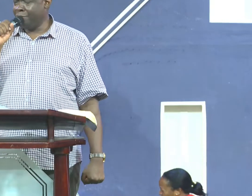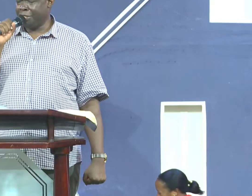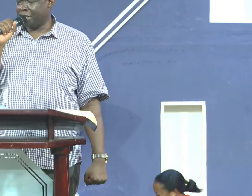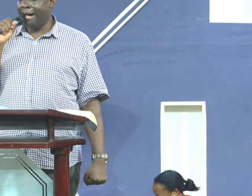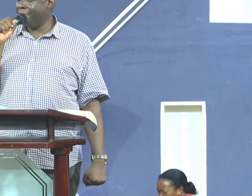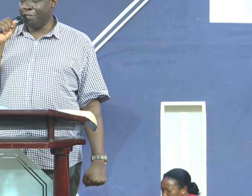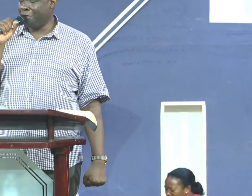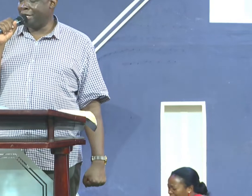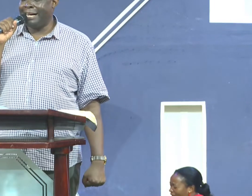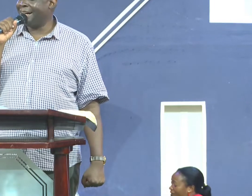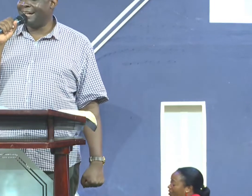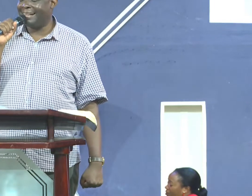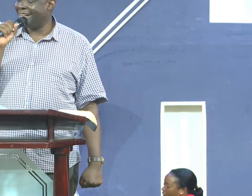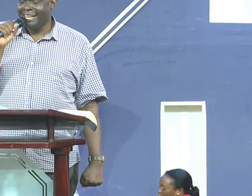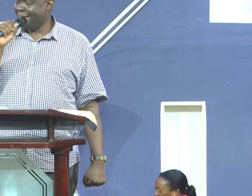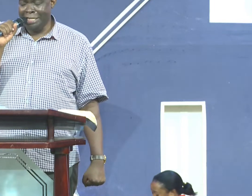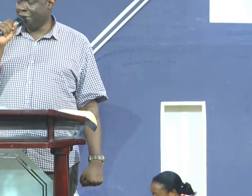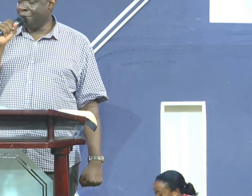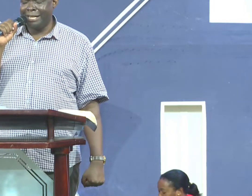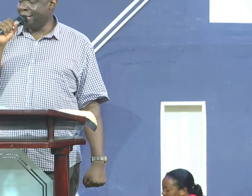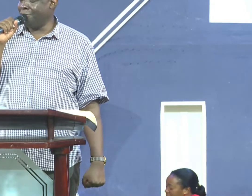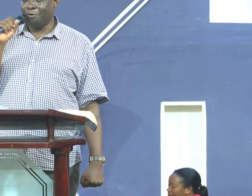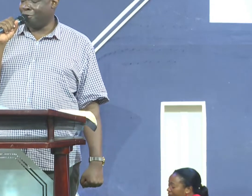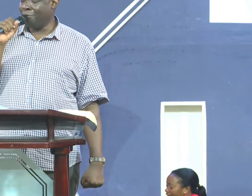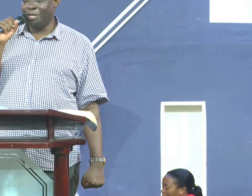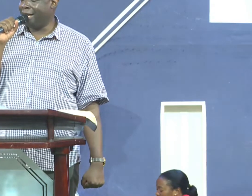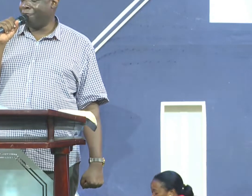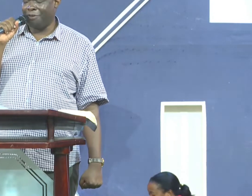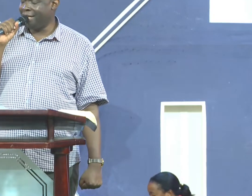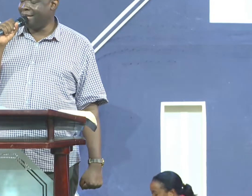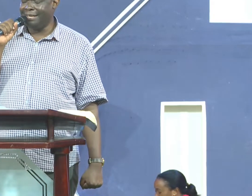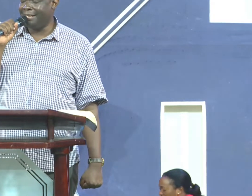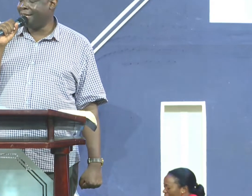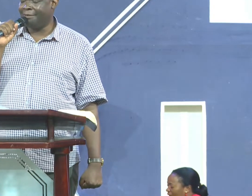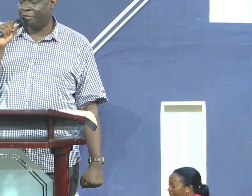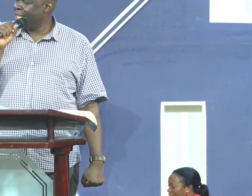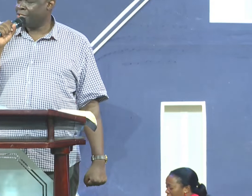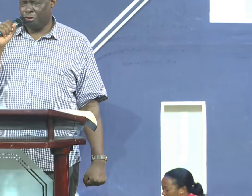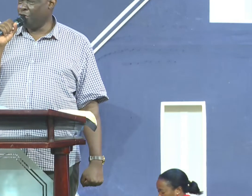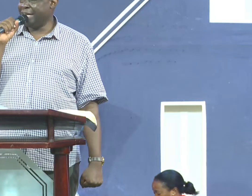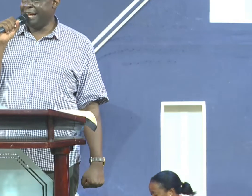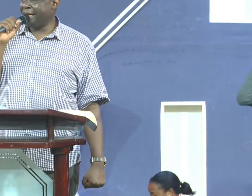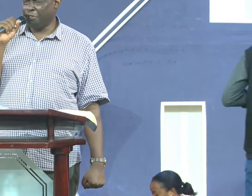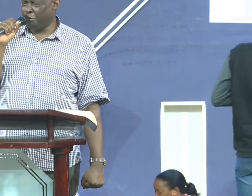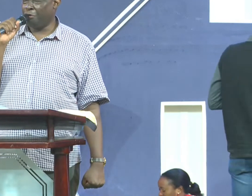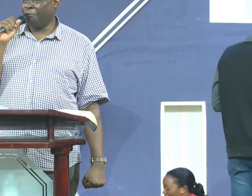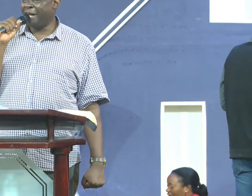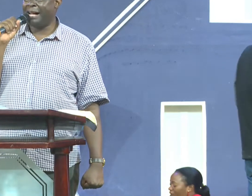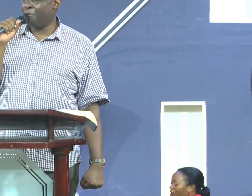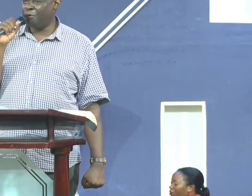na buli misanvu gyonna egibadde mu kkubo lyaffe twogera